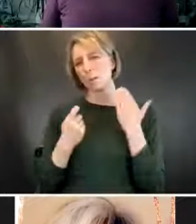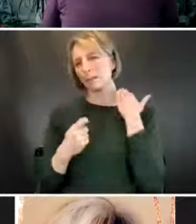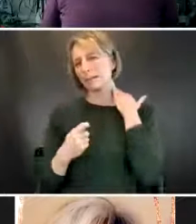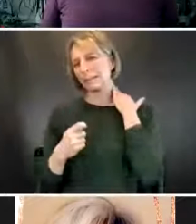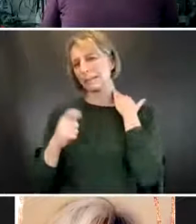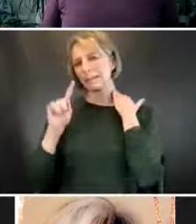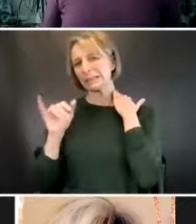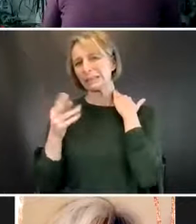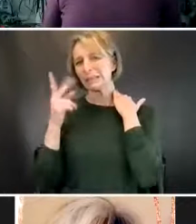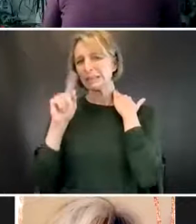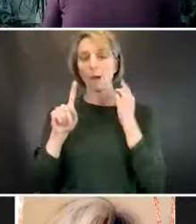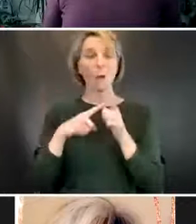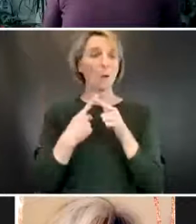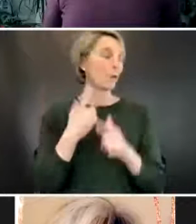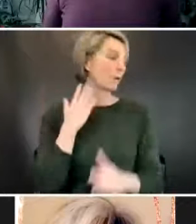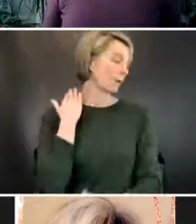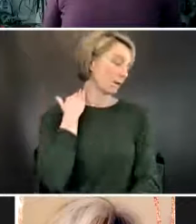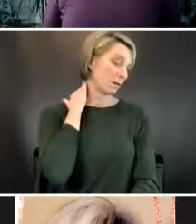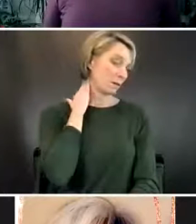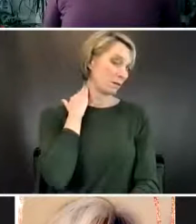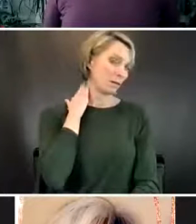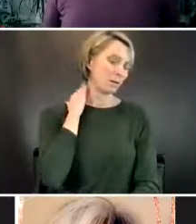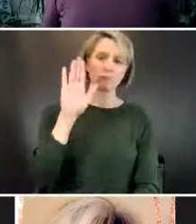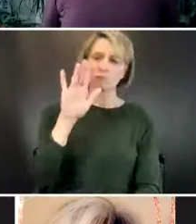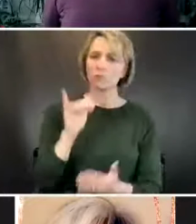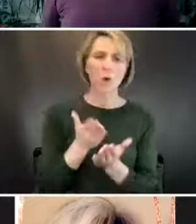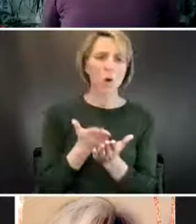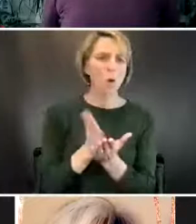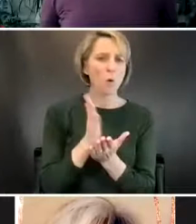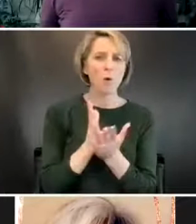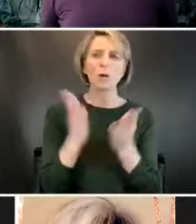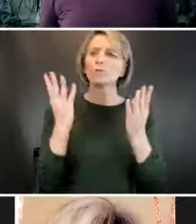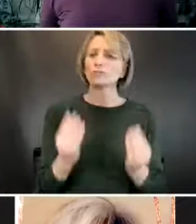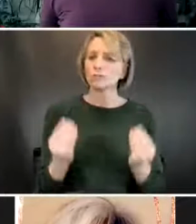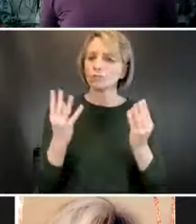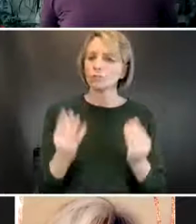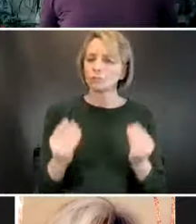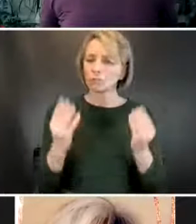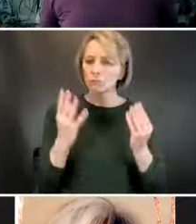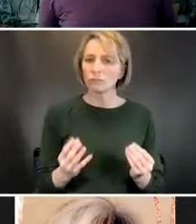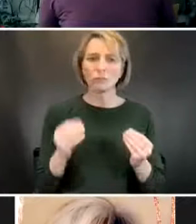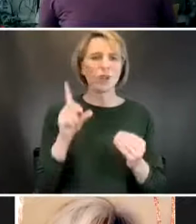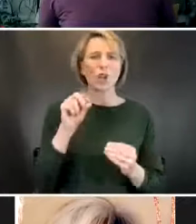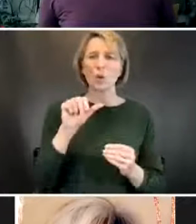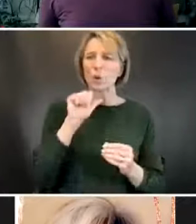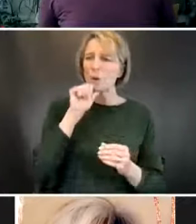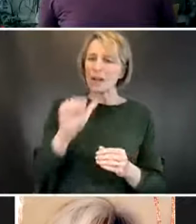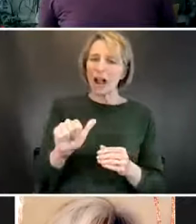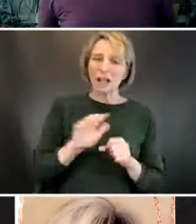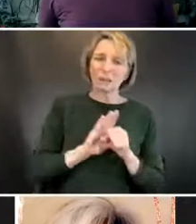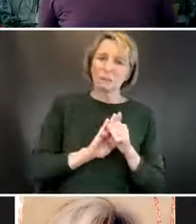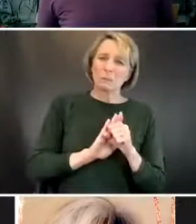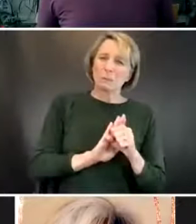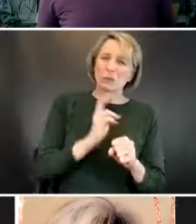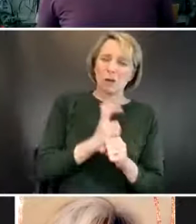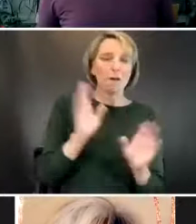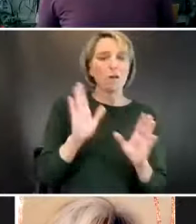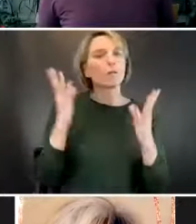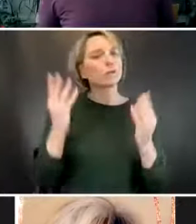other. And we're going to honor that resistance, have some self-compassion here and not press past that, but